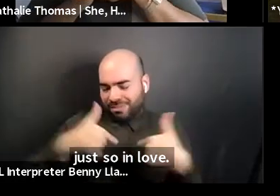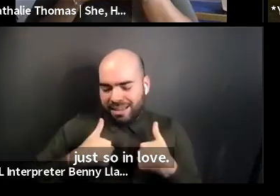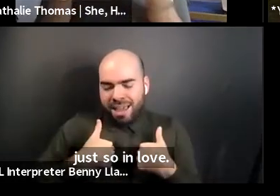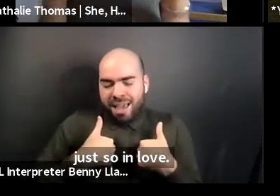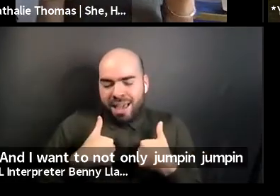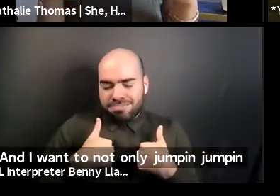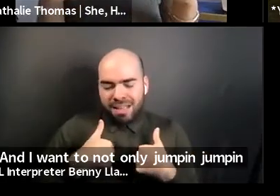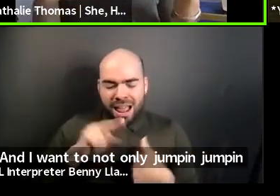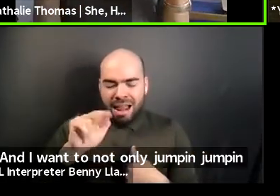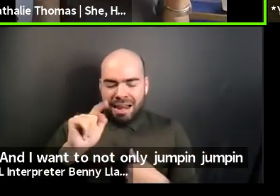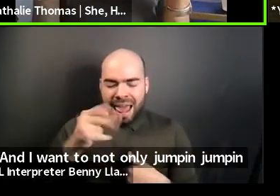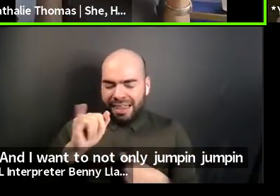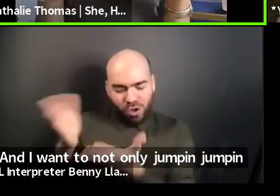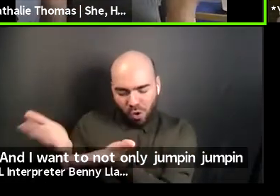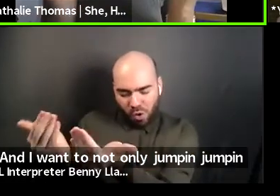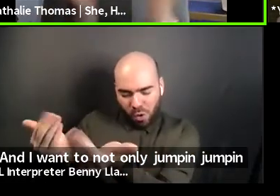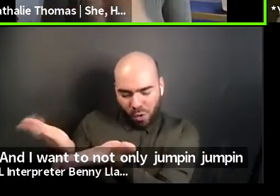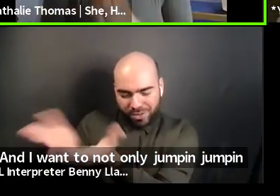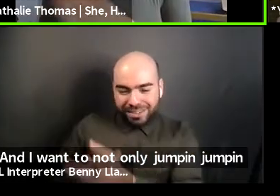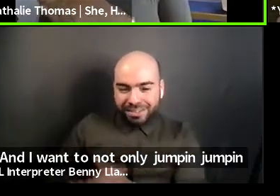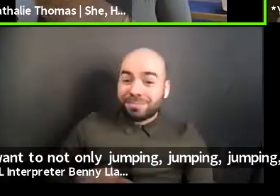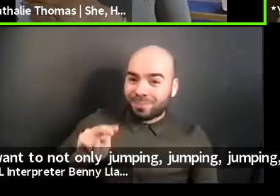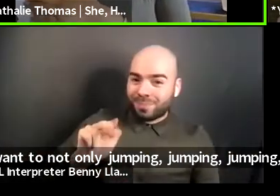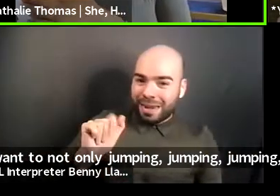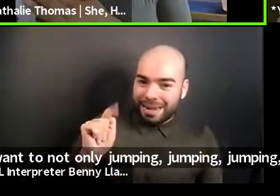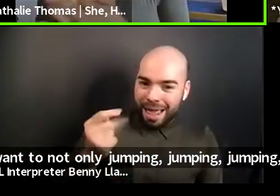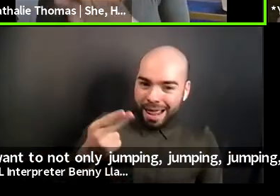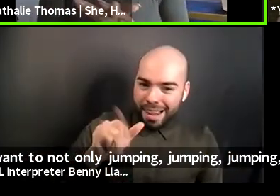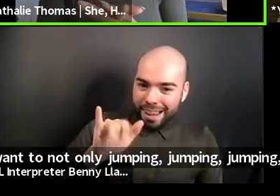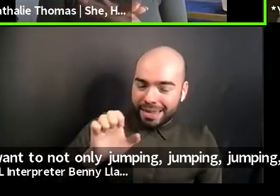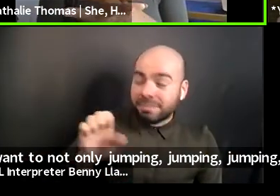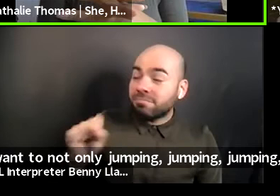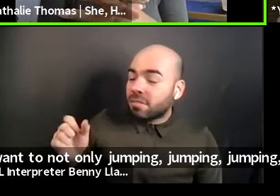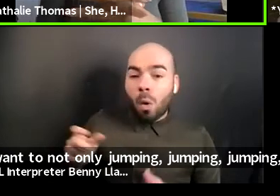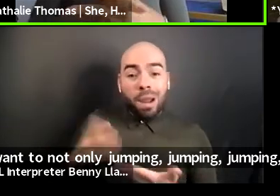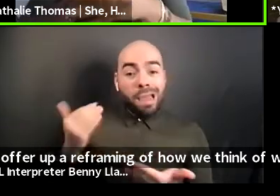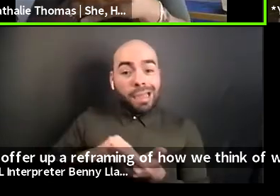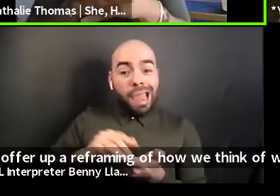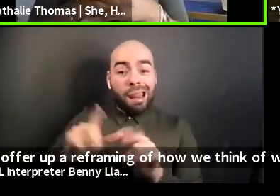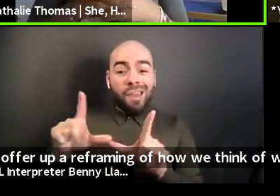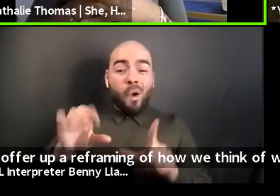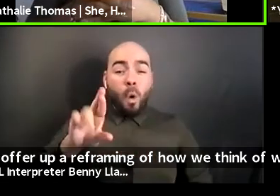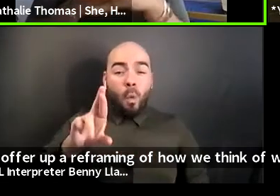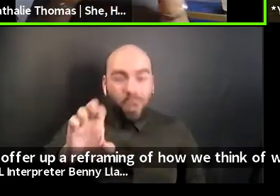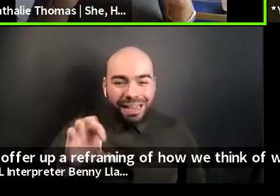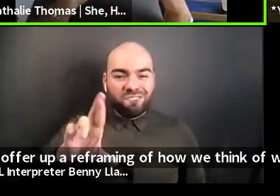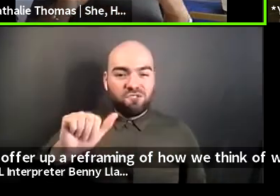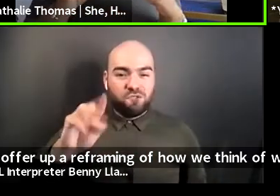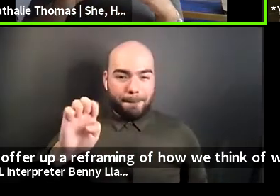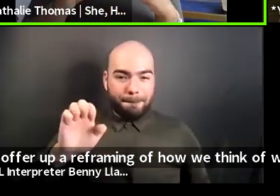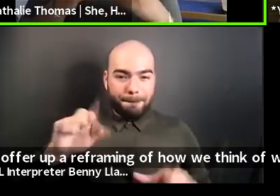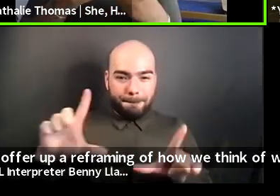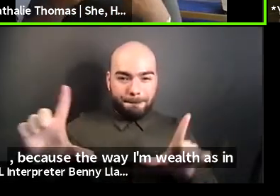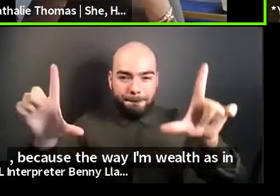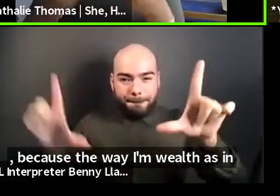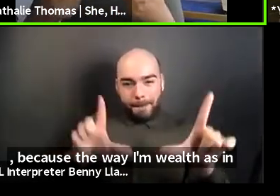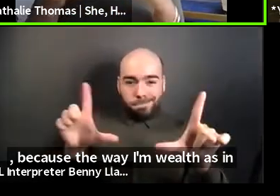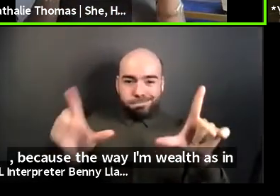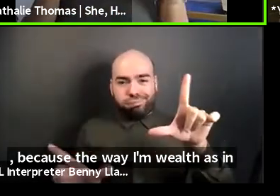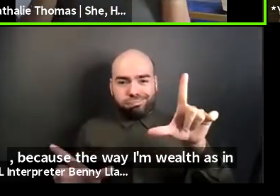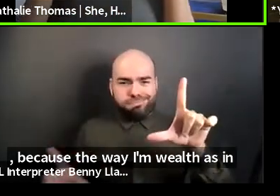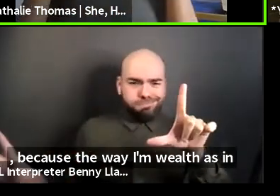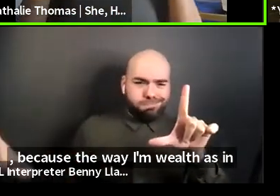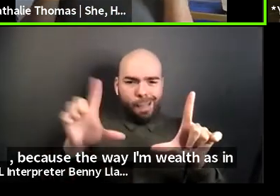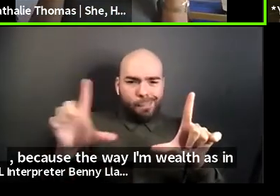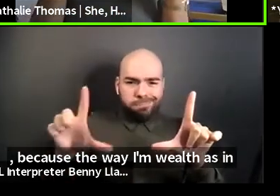in. So I wanted to offer up a reframing of how we think of wealth, because the way wealth as in money,